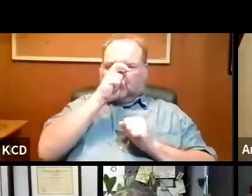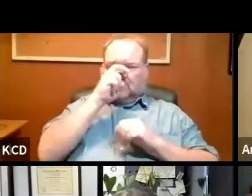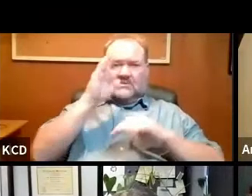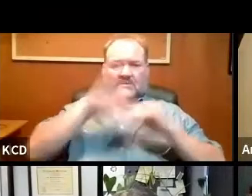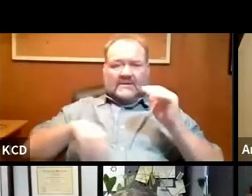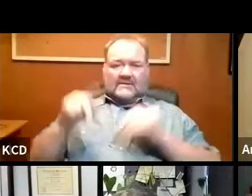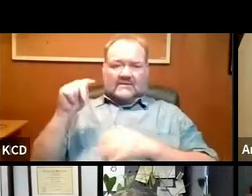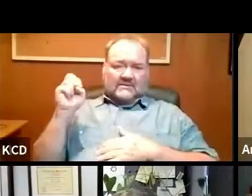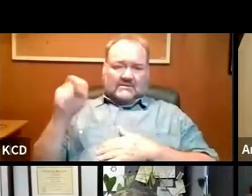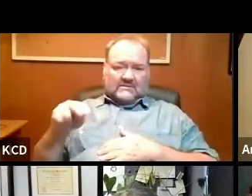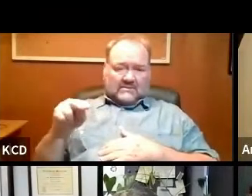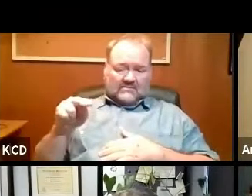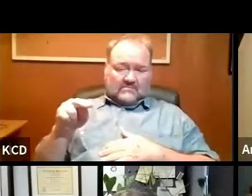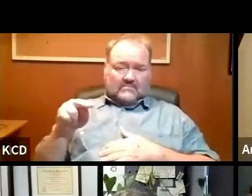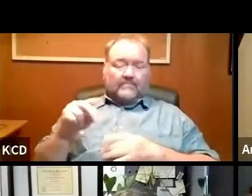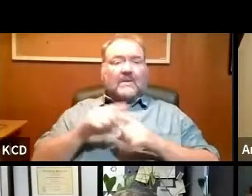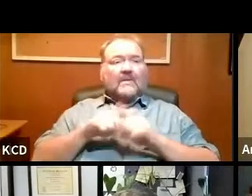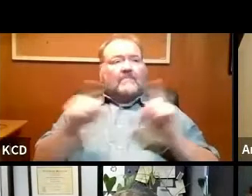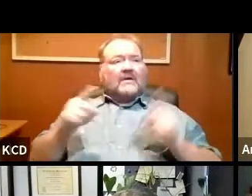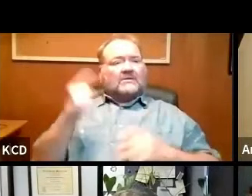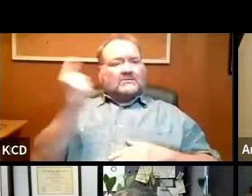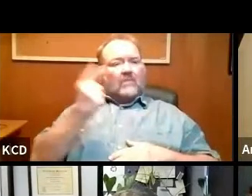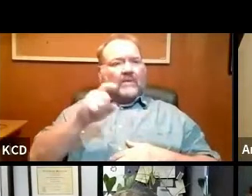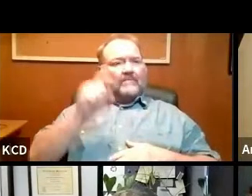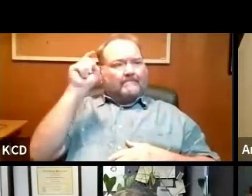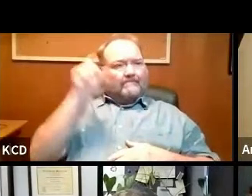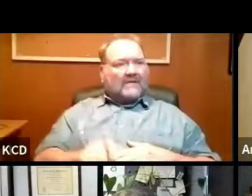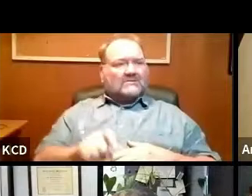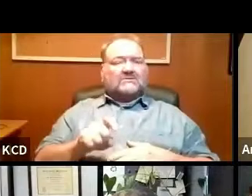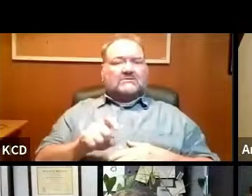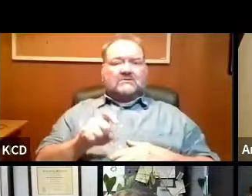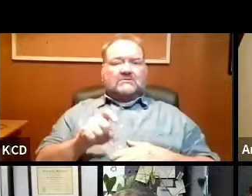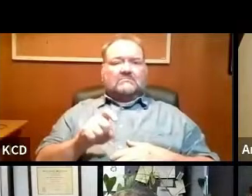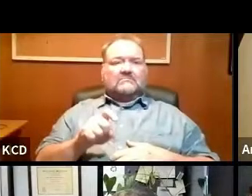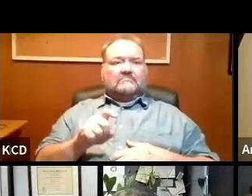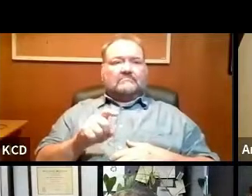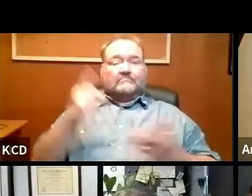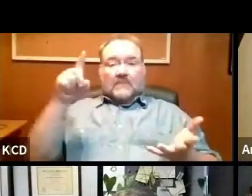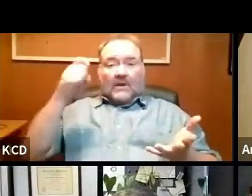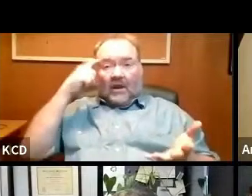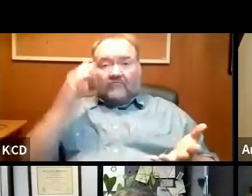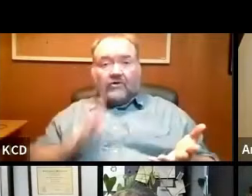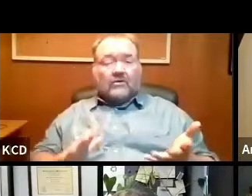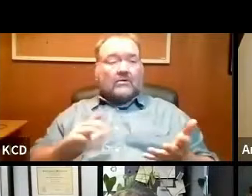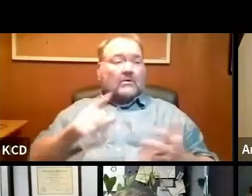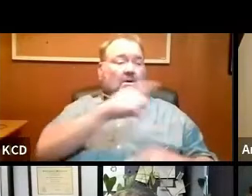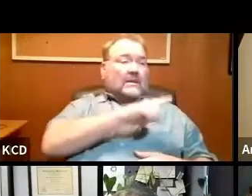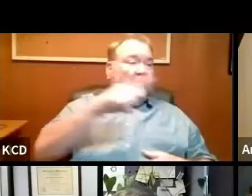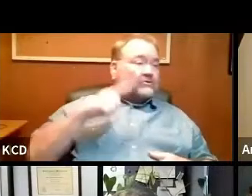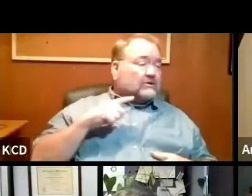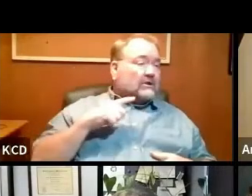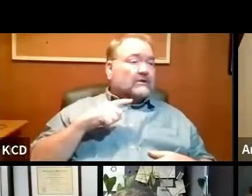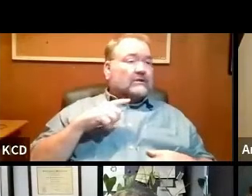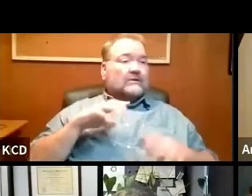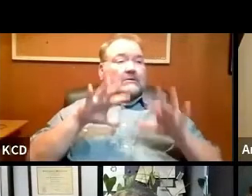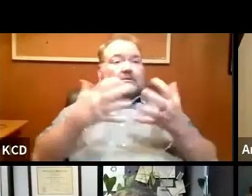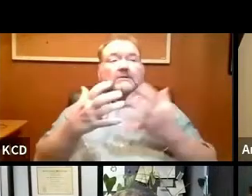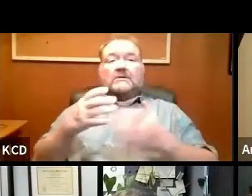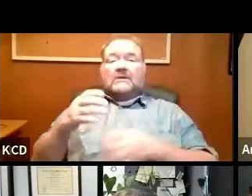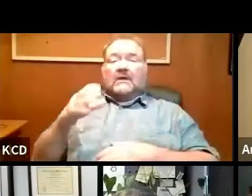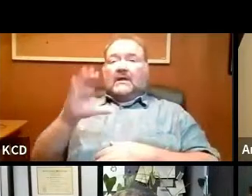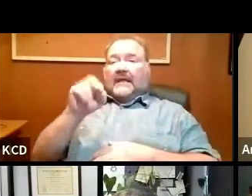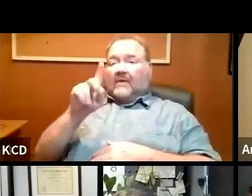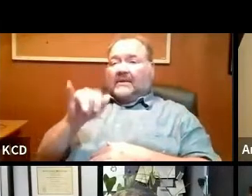Tennessee. But somebody has to step up to the plate, be that the governor, be that the legislature, be that the county